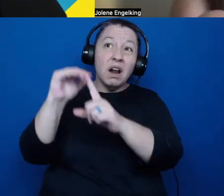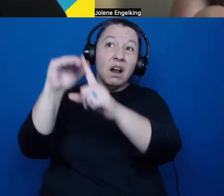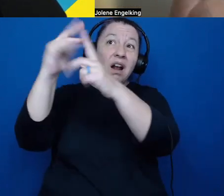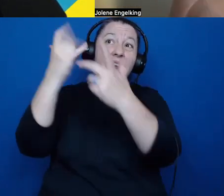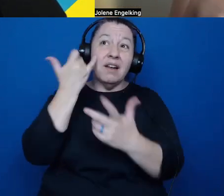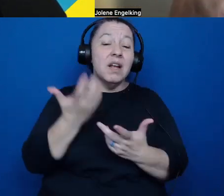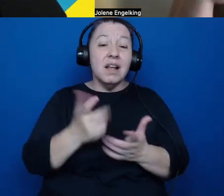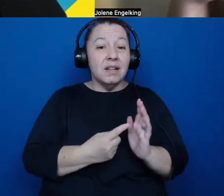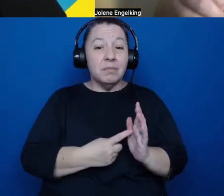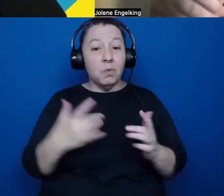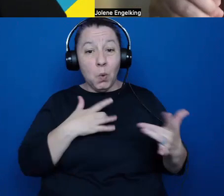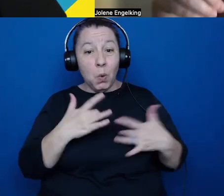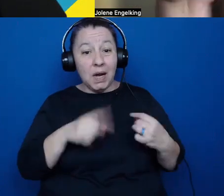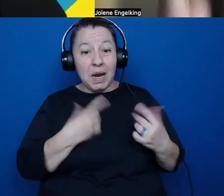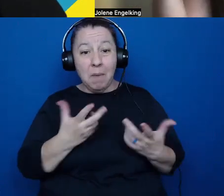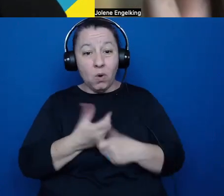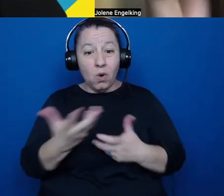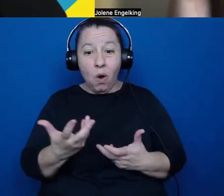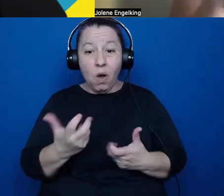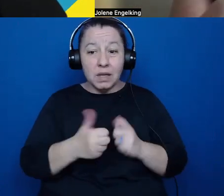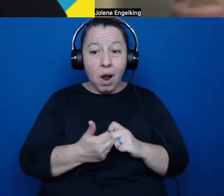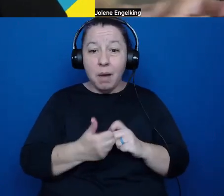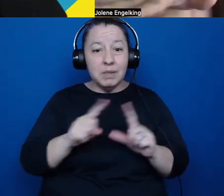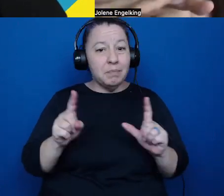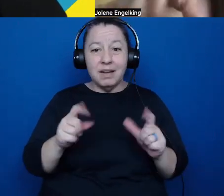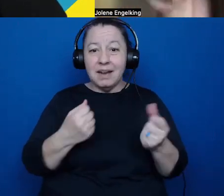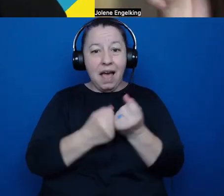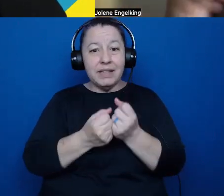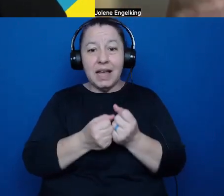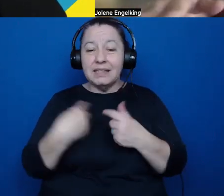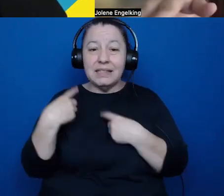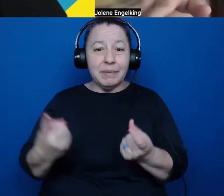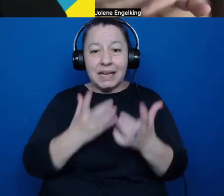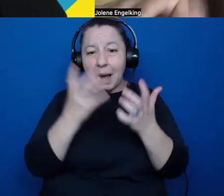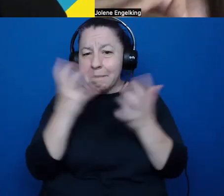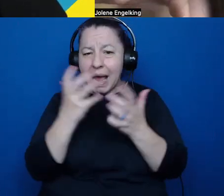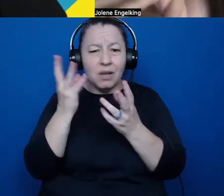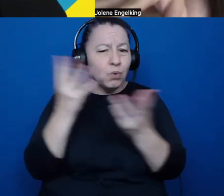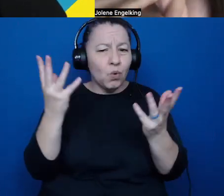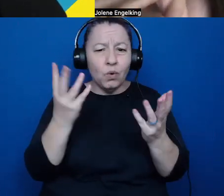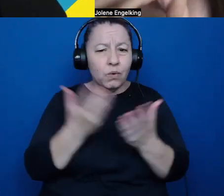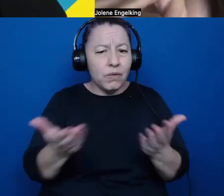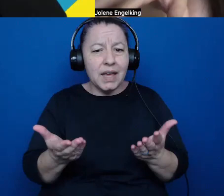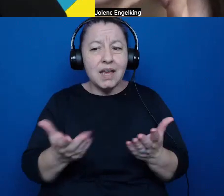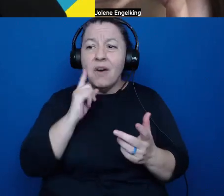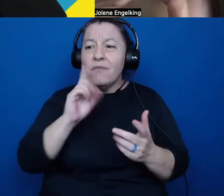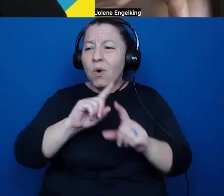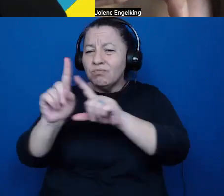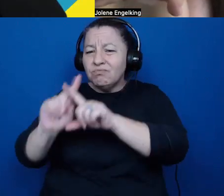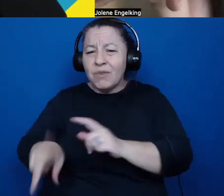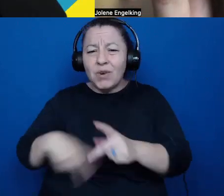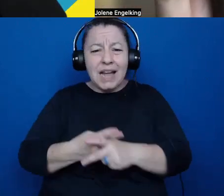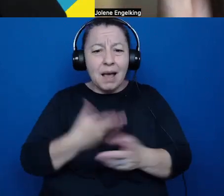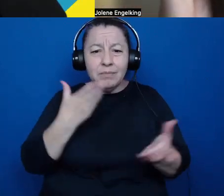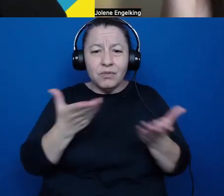are like advocacy is an amazing and a beautiful kind of thing. And this is also for like all sorts of service provision as well. And